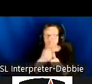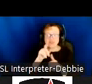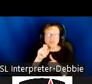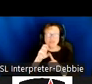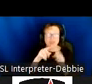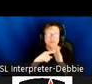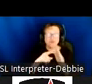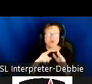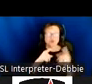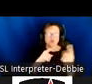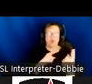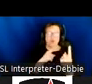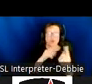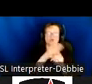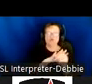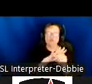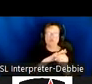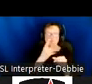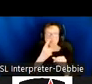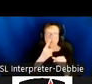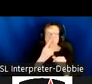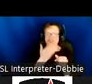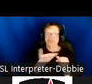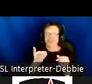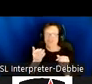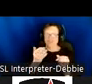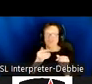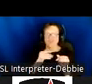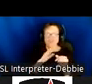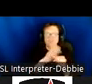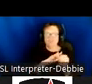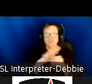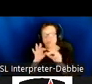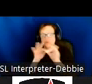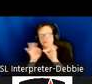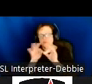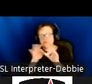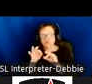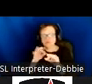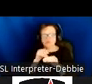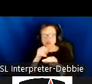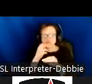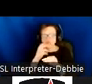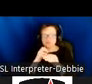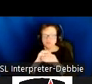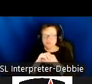single region or object using the dot's raised pins, while simultaneously playing a spatialized non-speech audio rendering.